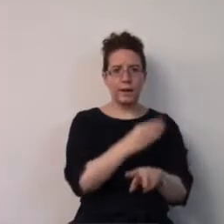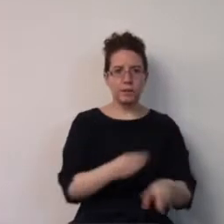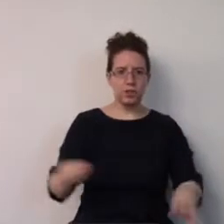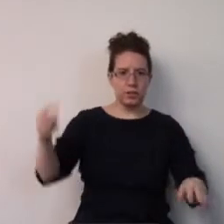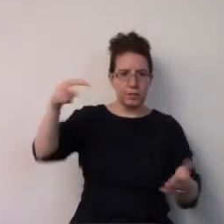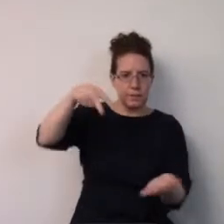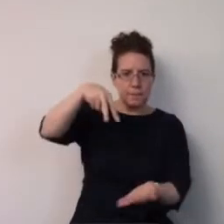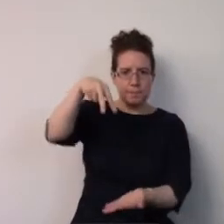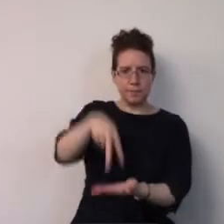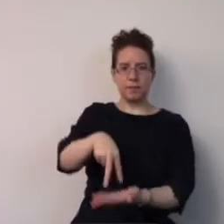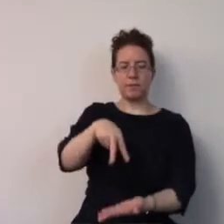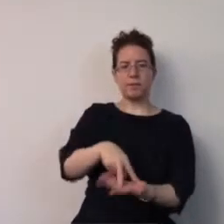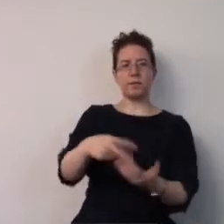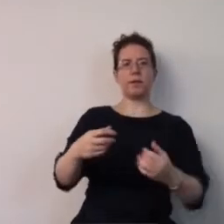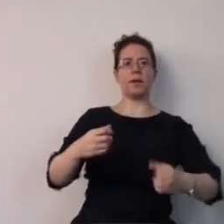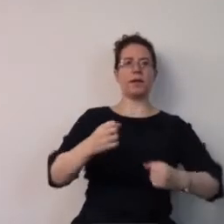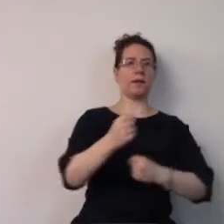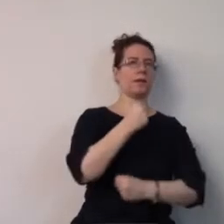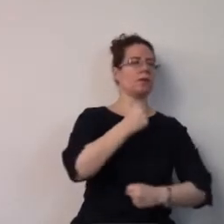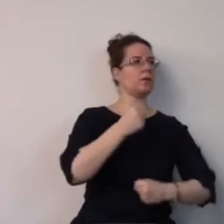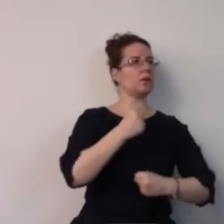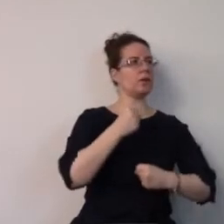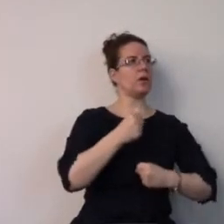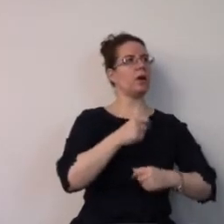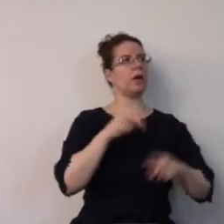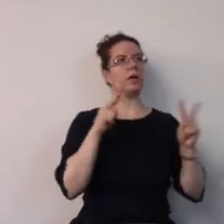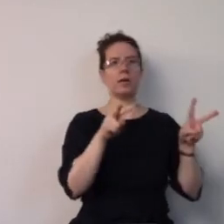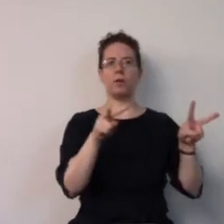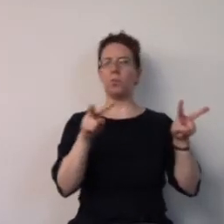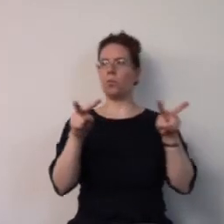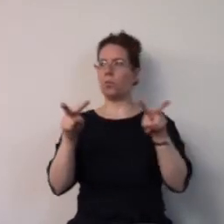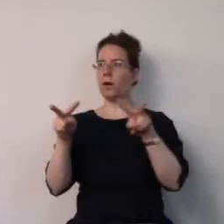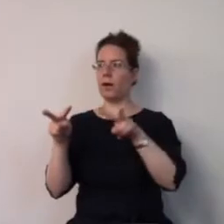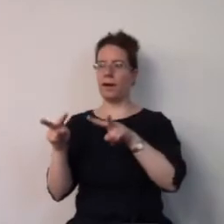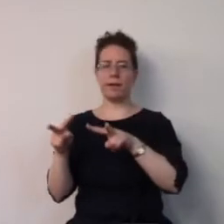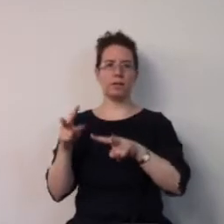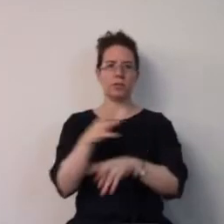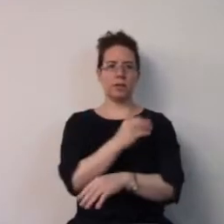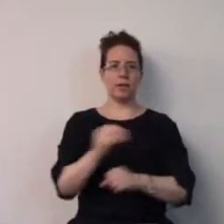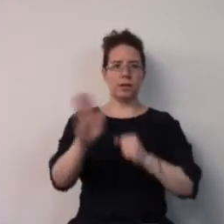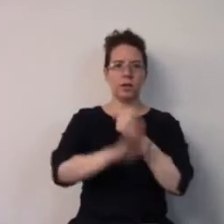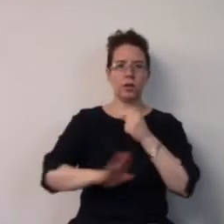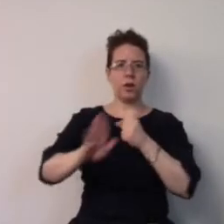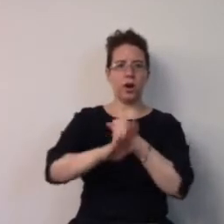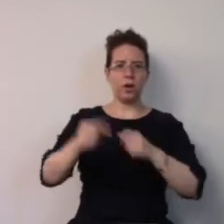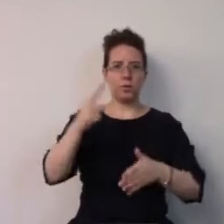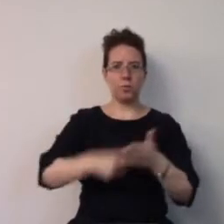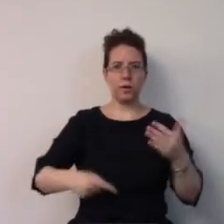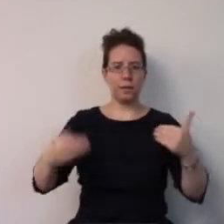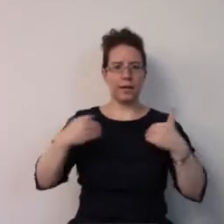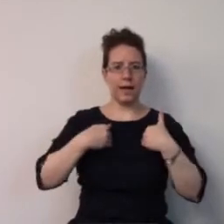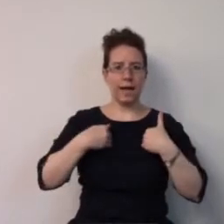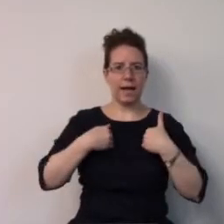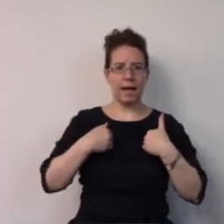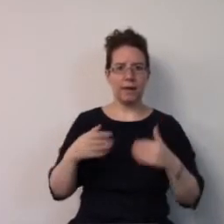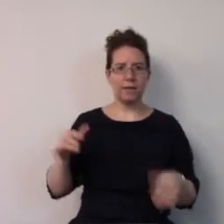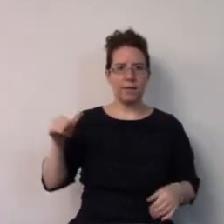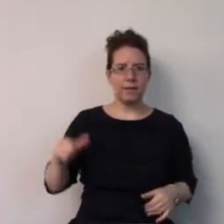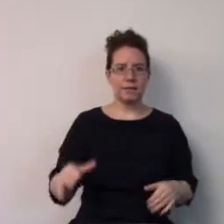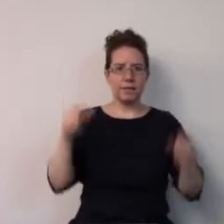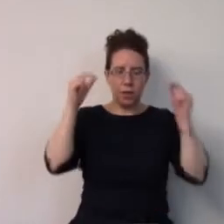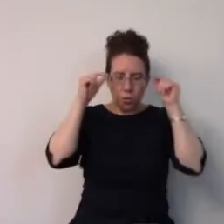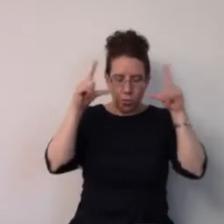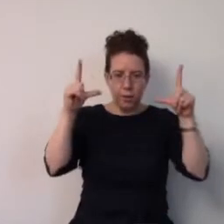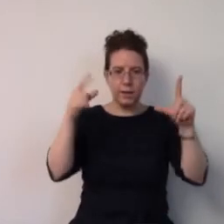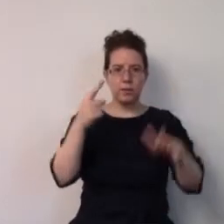have, and guard what we have, and stay alert to what we need. Amen. Hallelujah. Amen. And they that